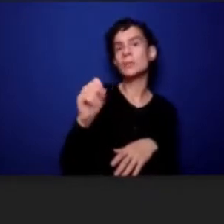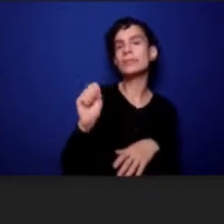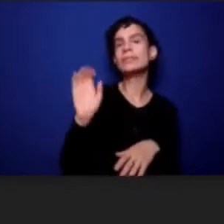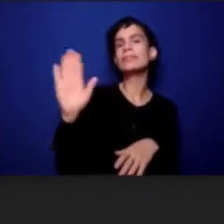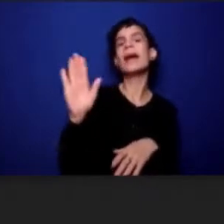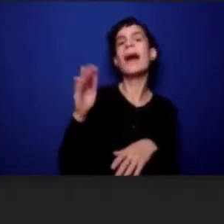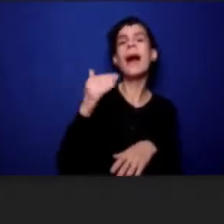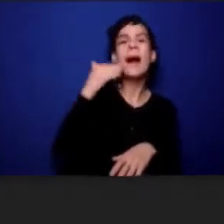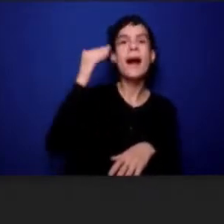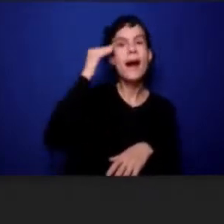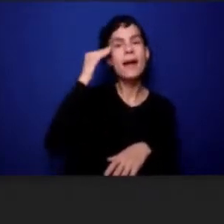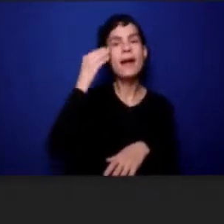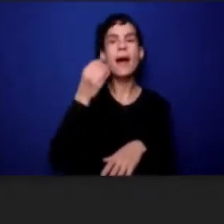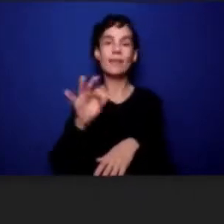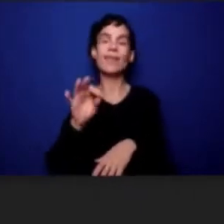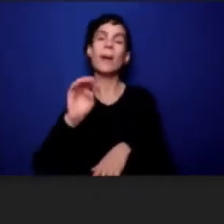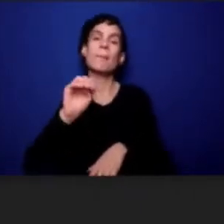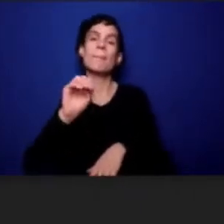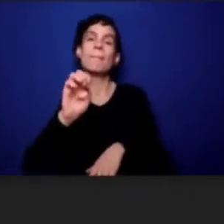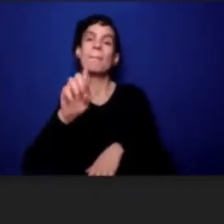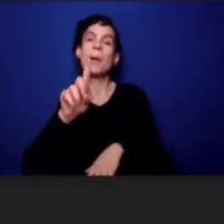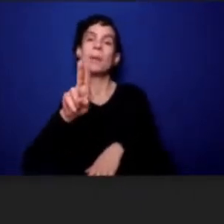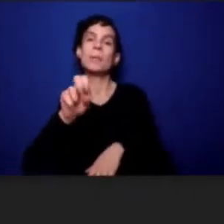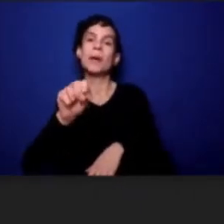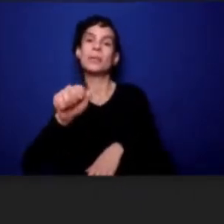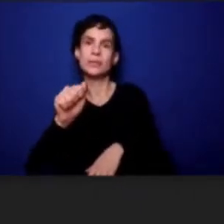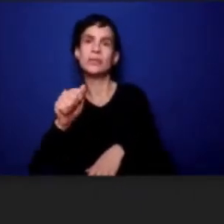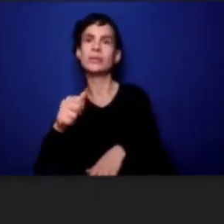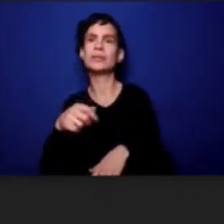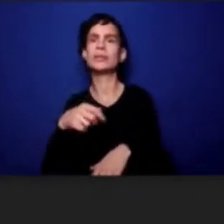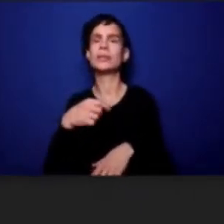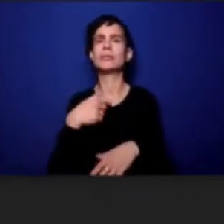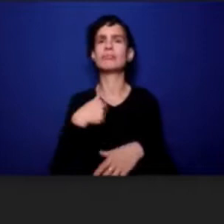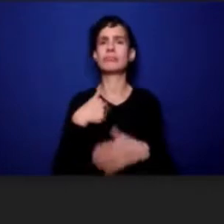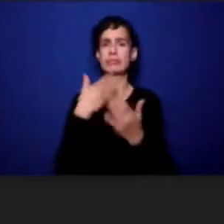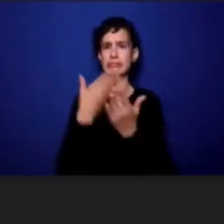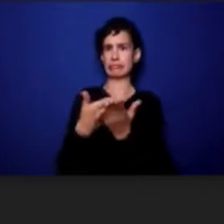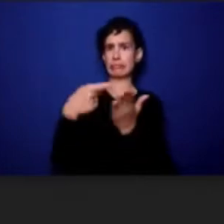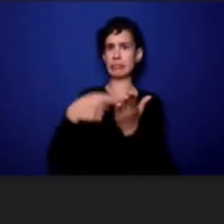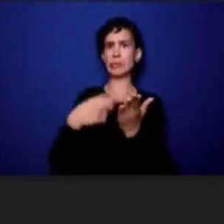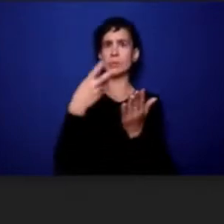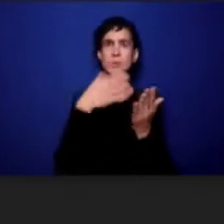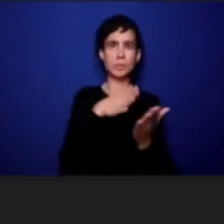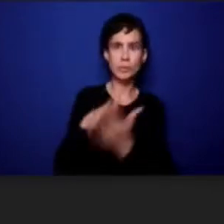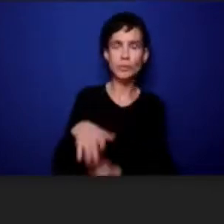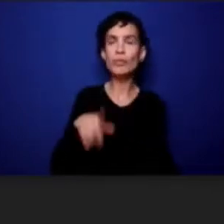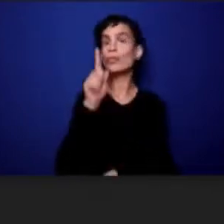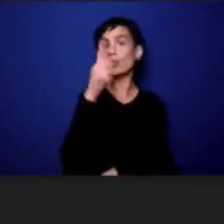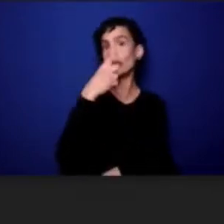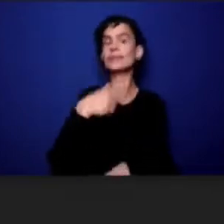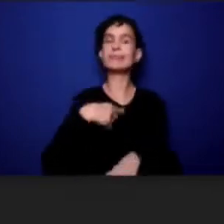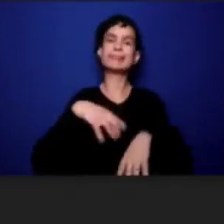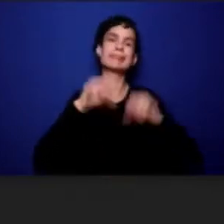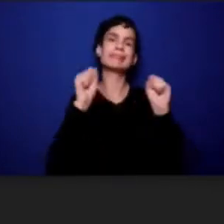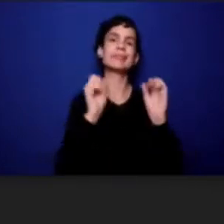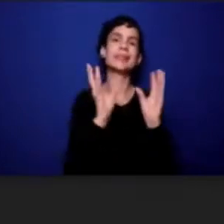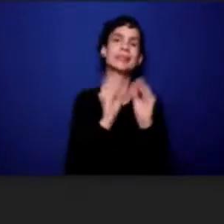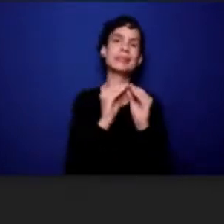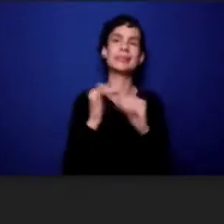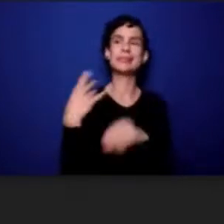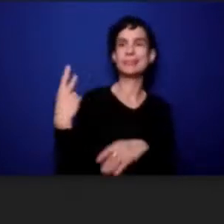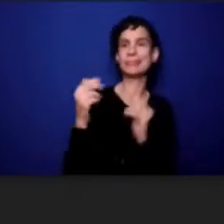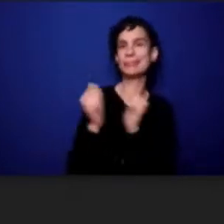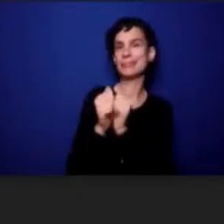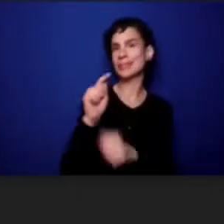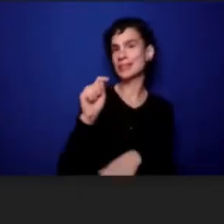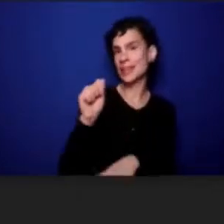guess I arrived at this topic sort of through two pathways. The first was this seminar that I took with Tara at McGill.